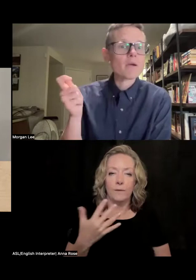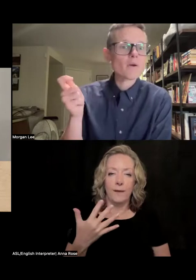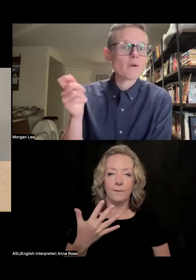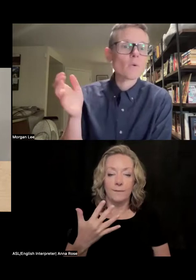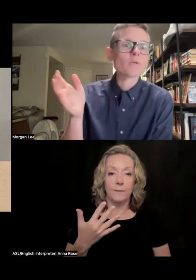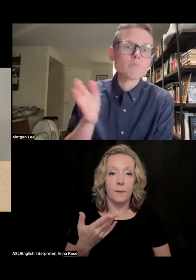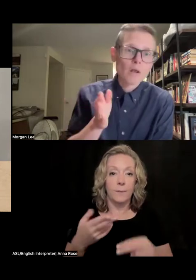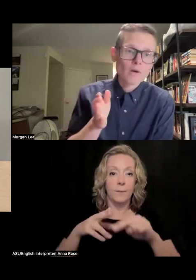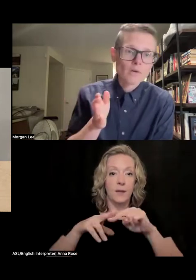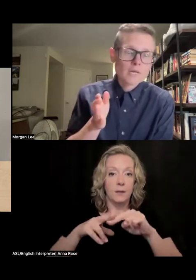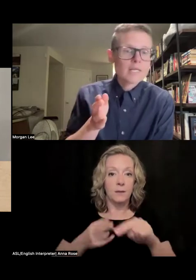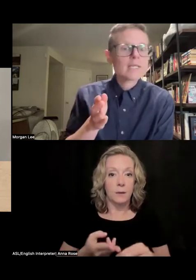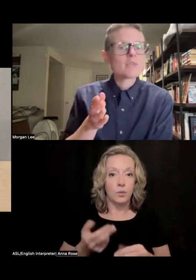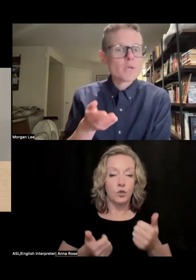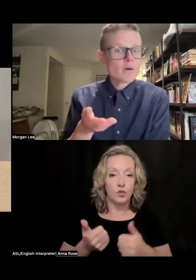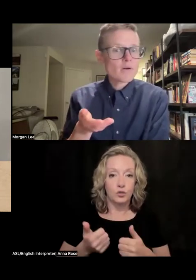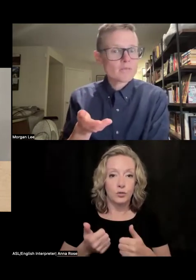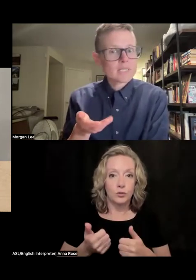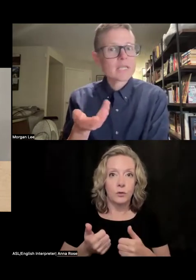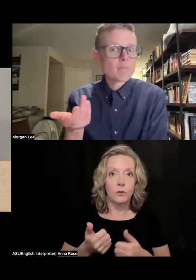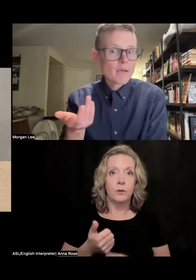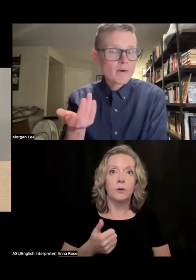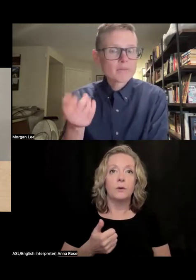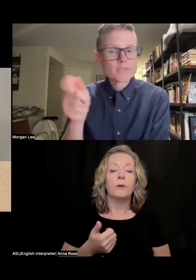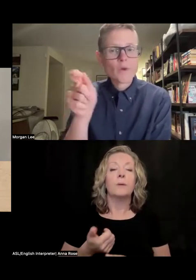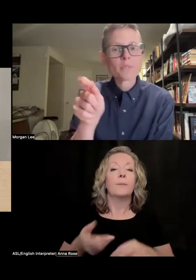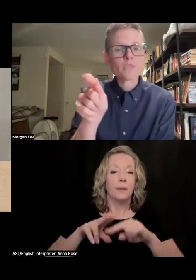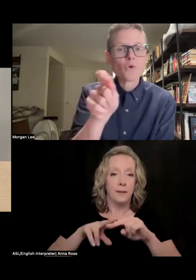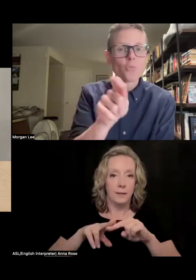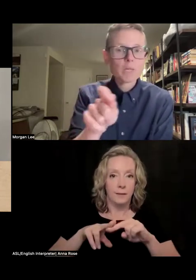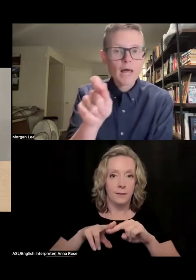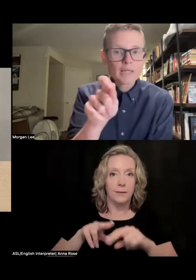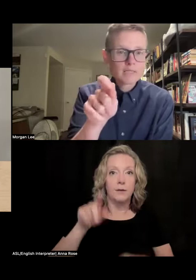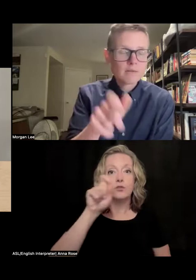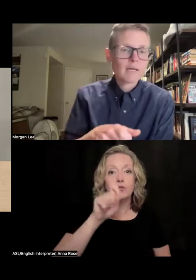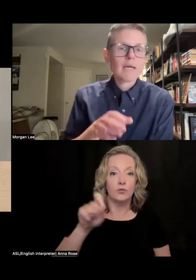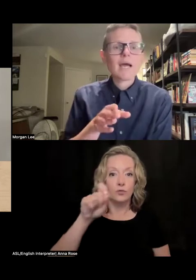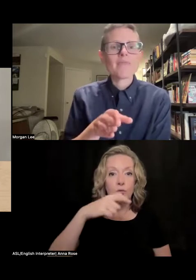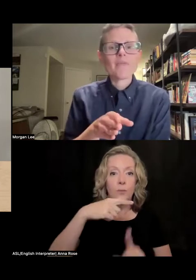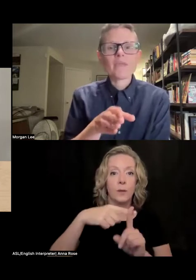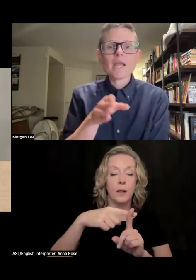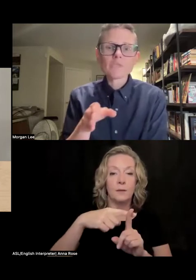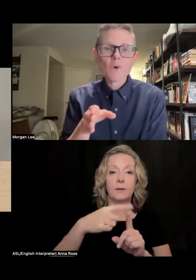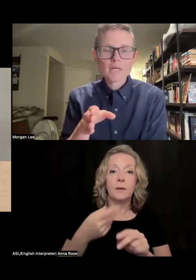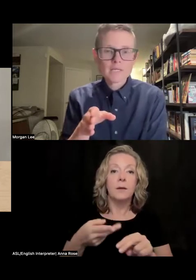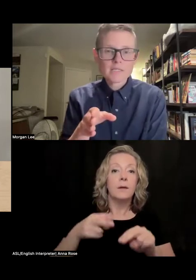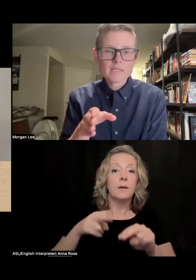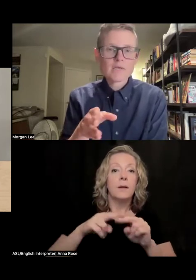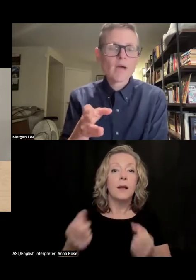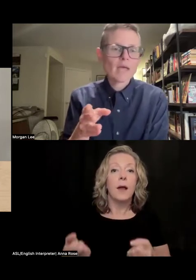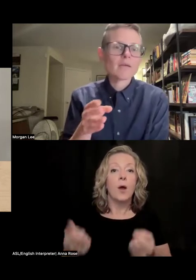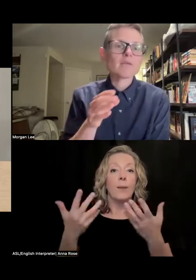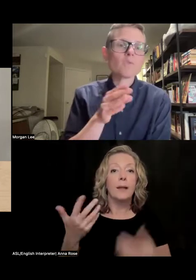getting bigger or smaller? So here it's getting bigger. So I would circle plus. And then the next one